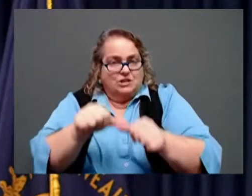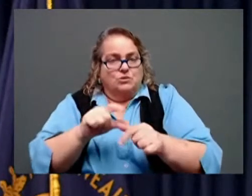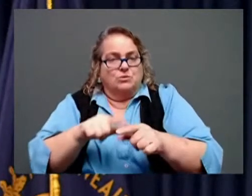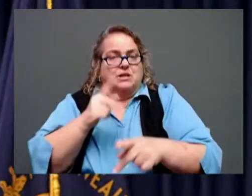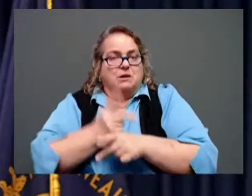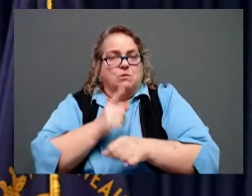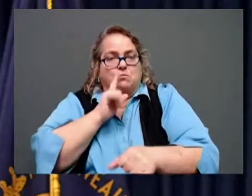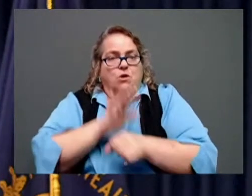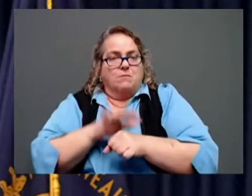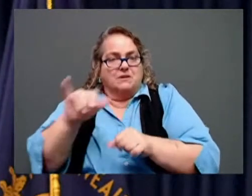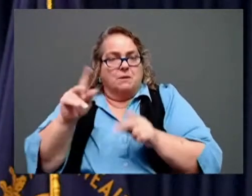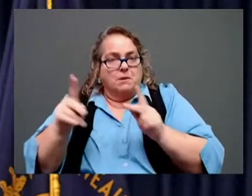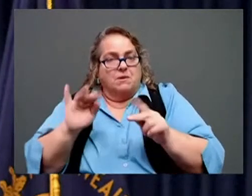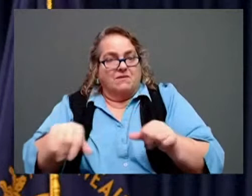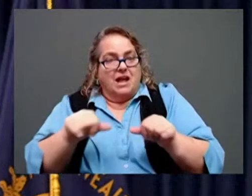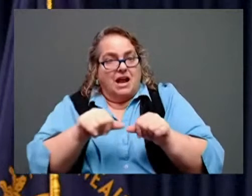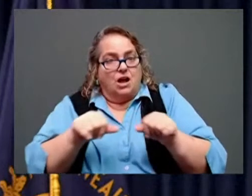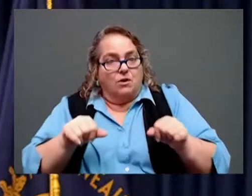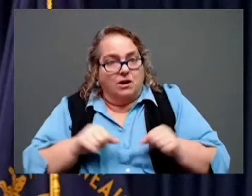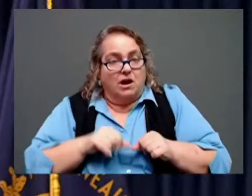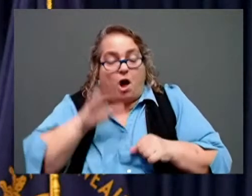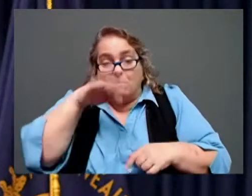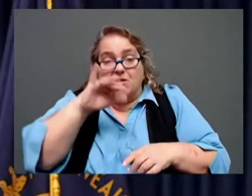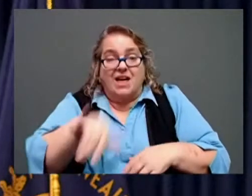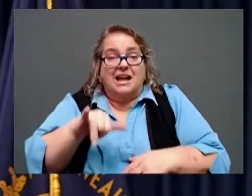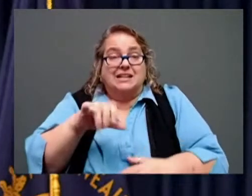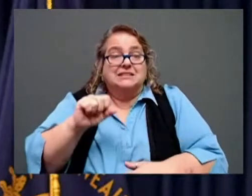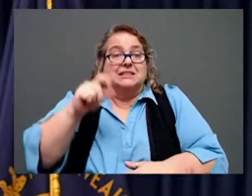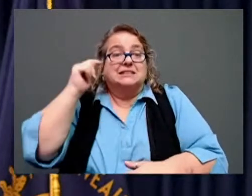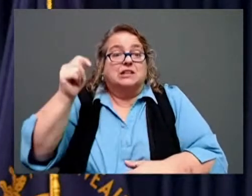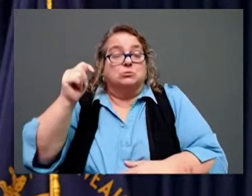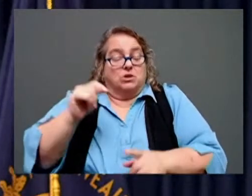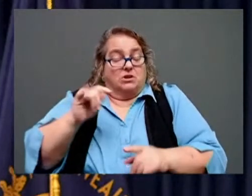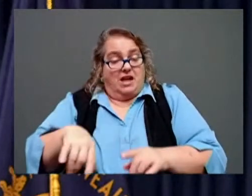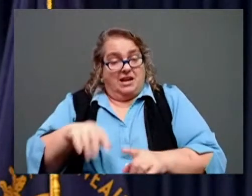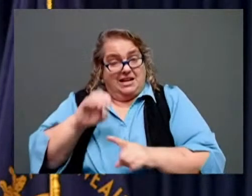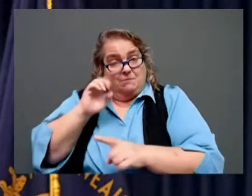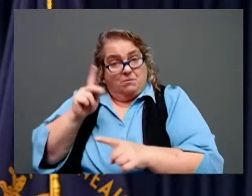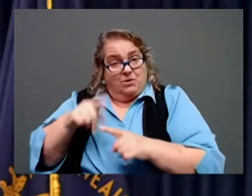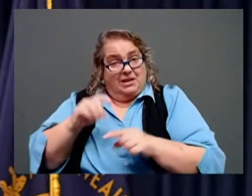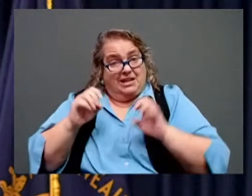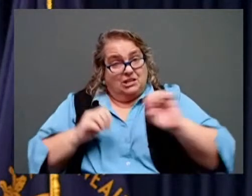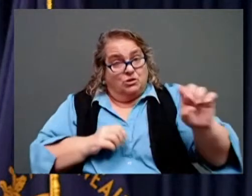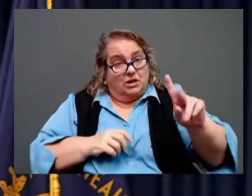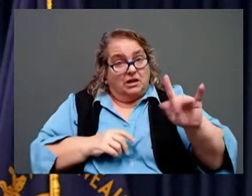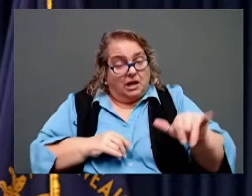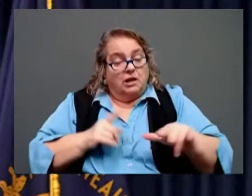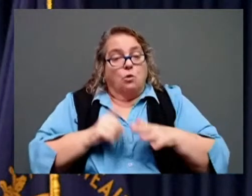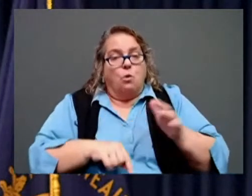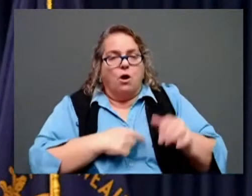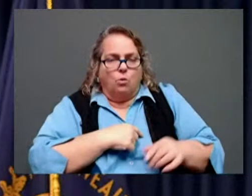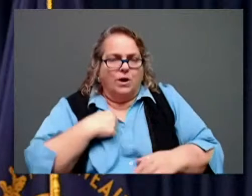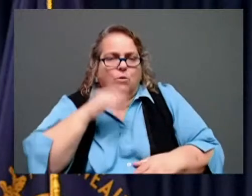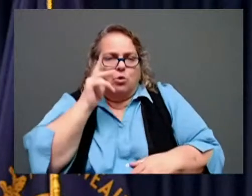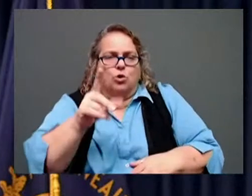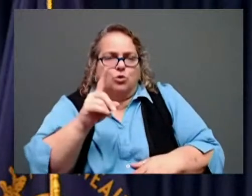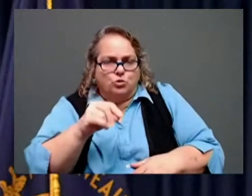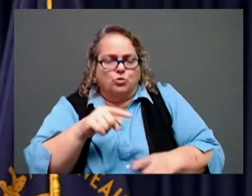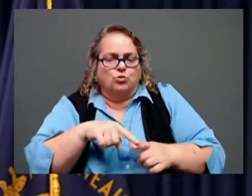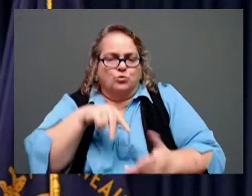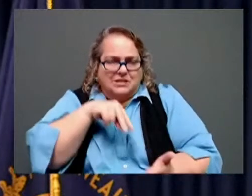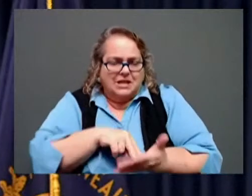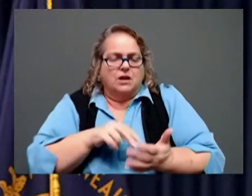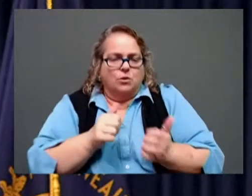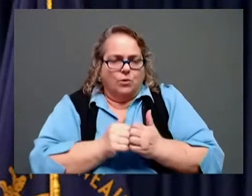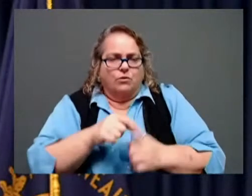area. I hope that is a testament to the people of Eastern Kentucky about what we are going to do to stand with you. Going to